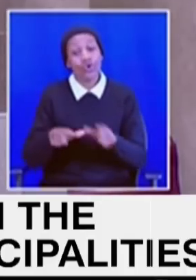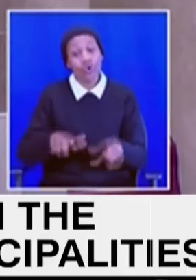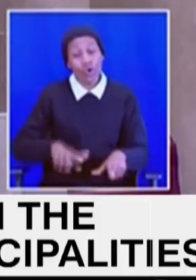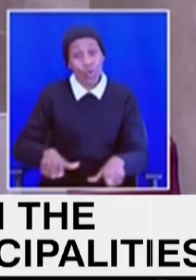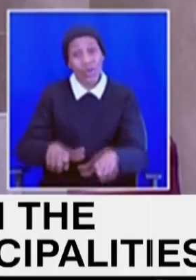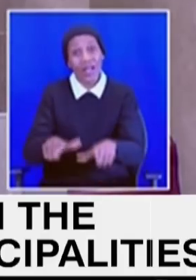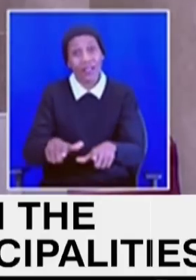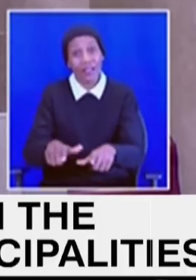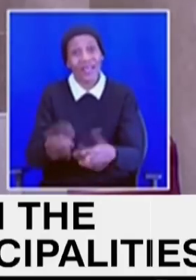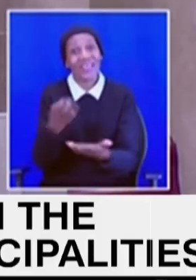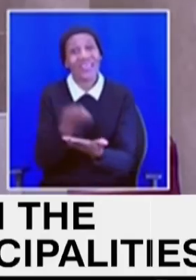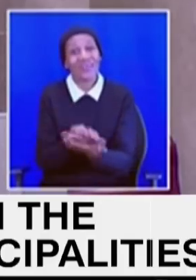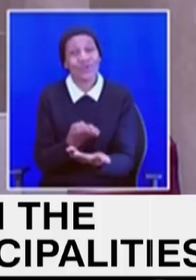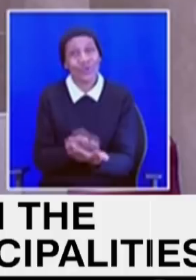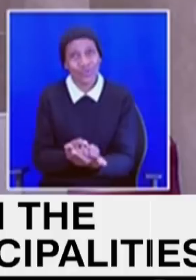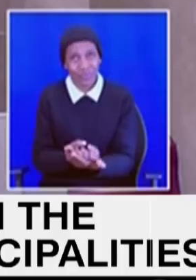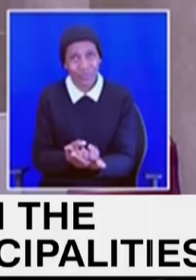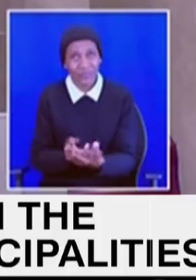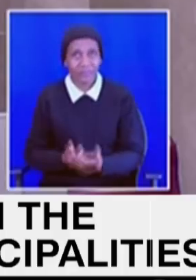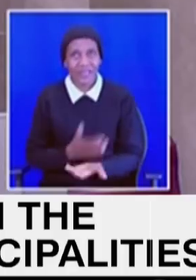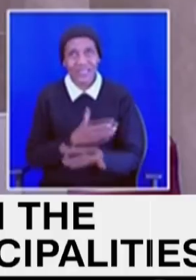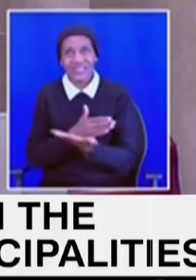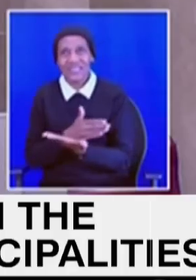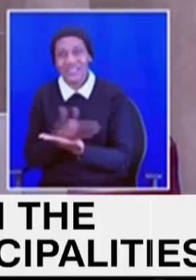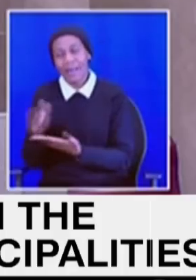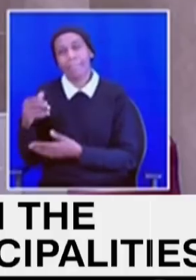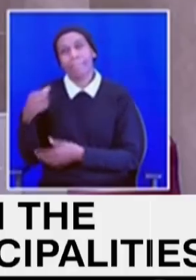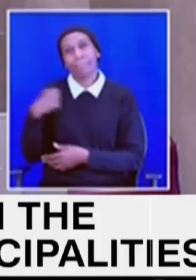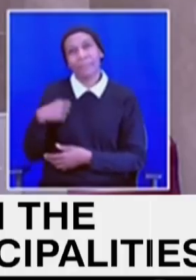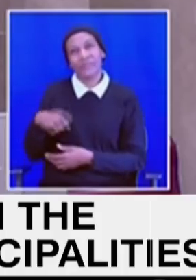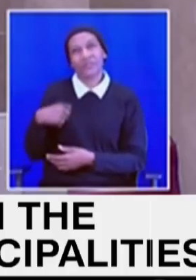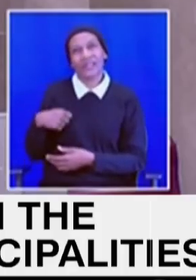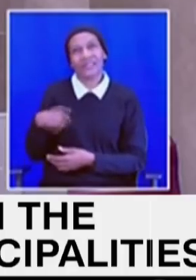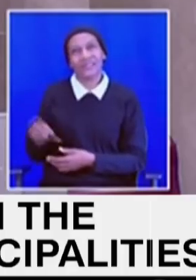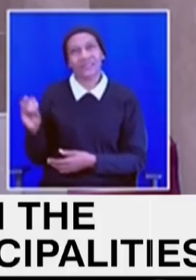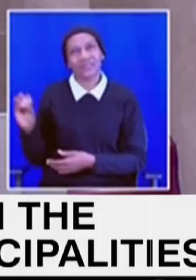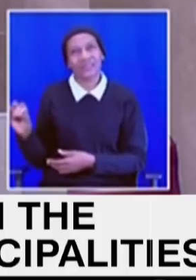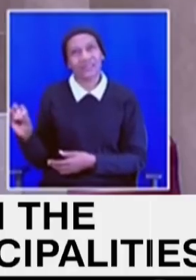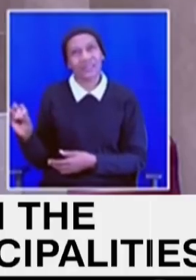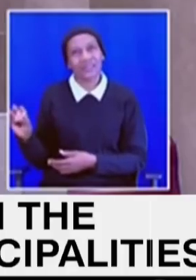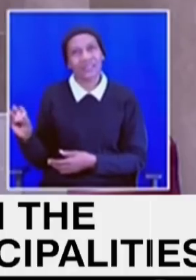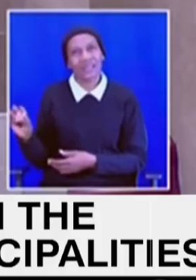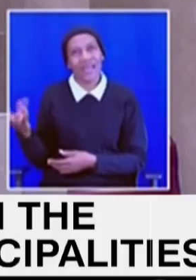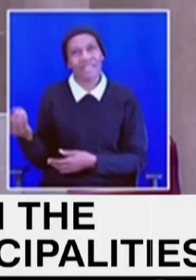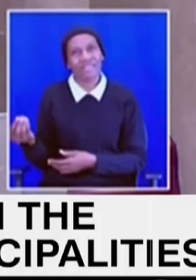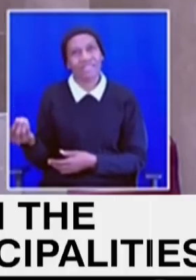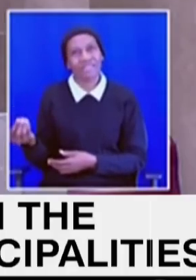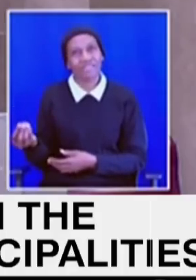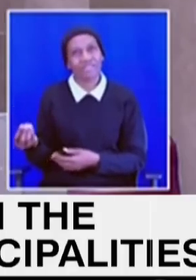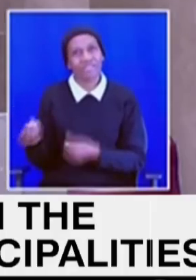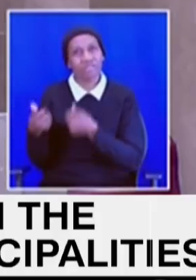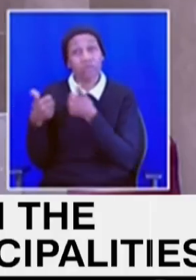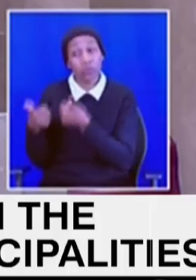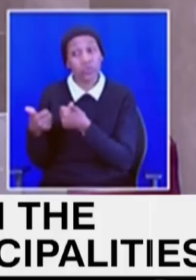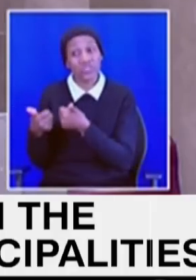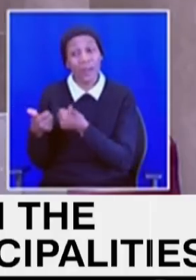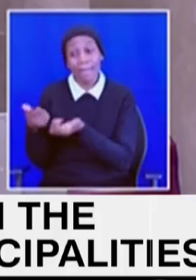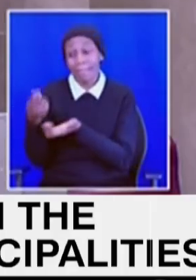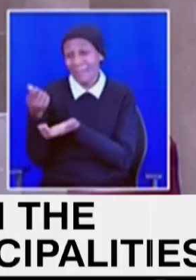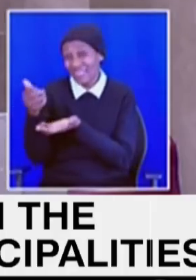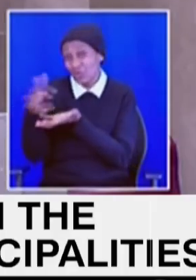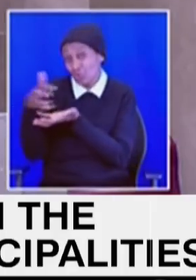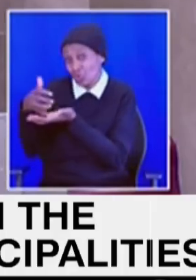base. Some of the municipalities where they are, they don't really have good revenue base